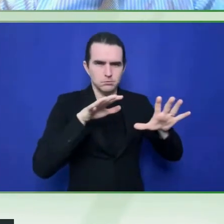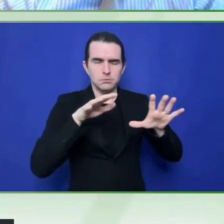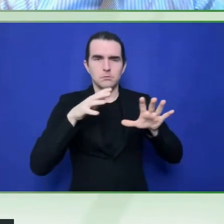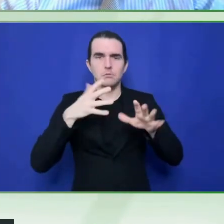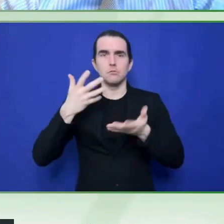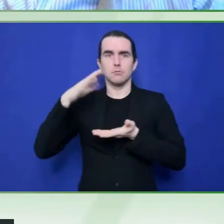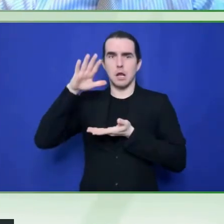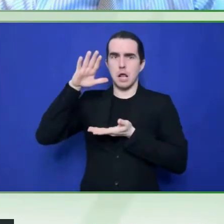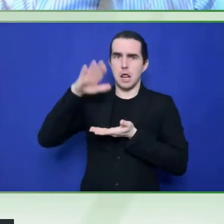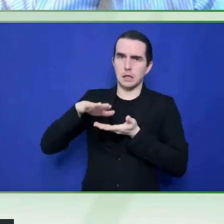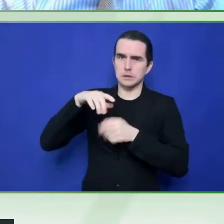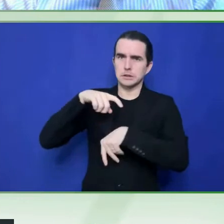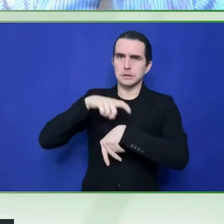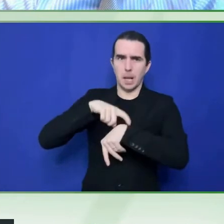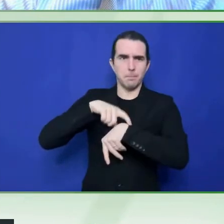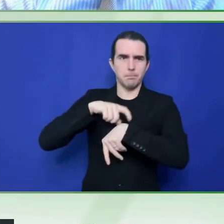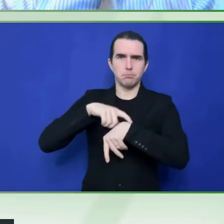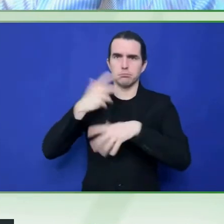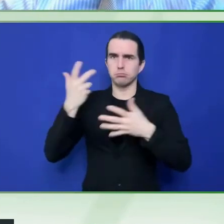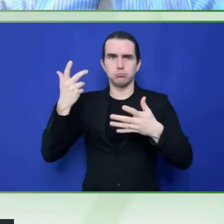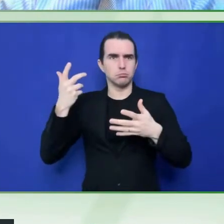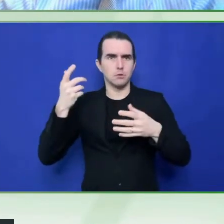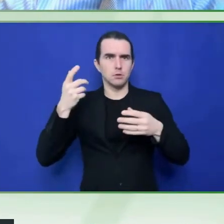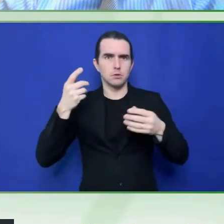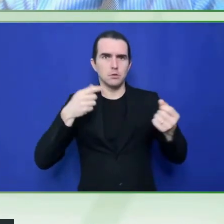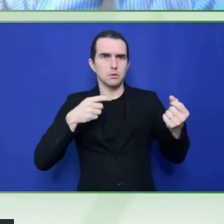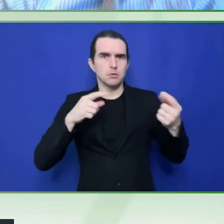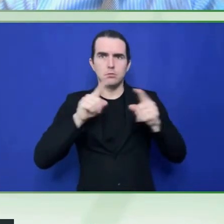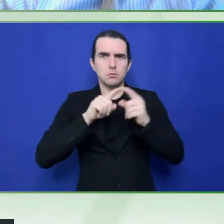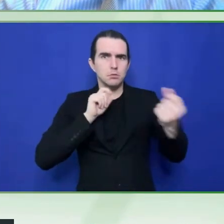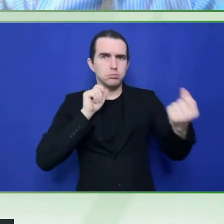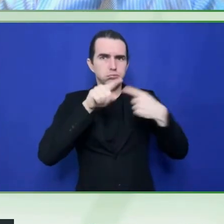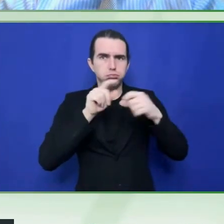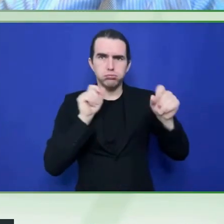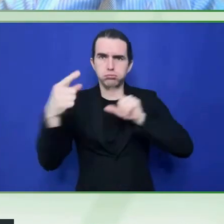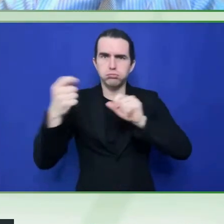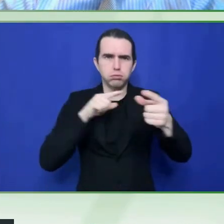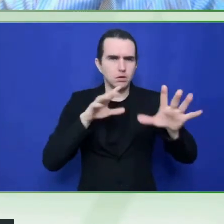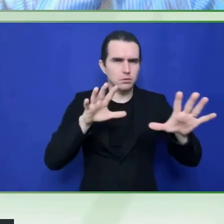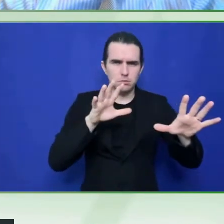is actually to say that we were able to support 77% of